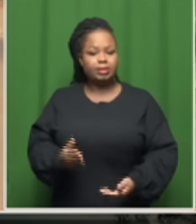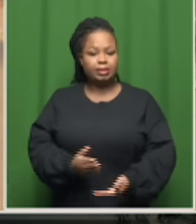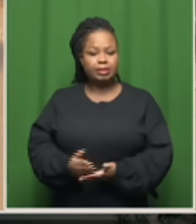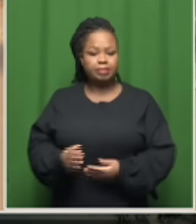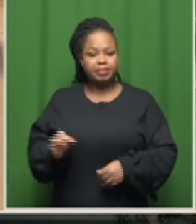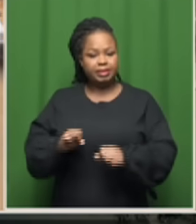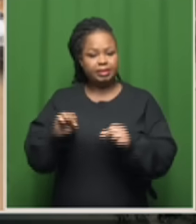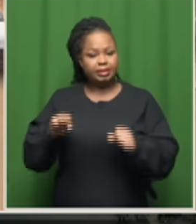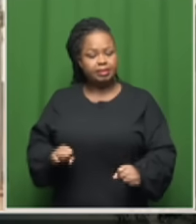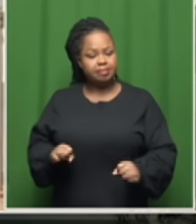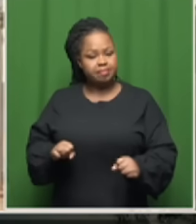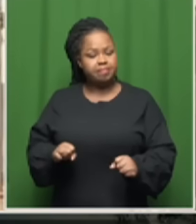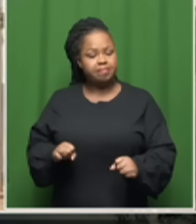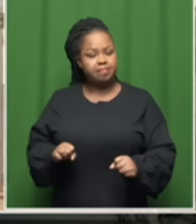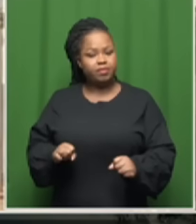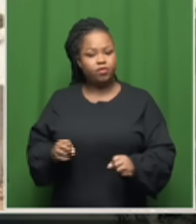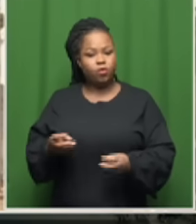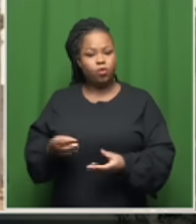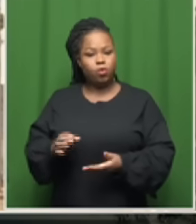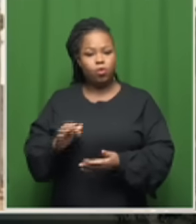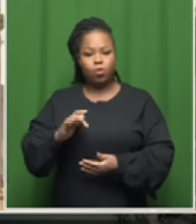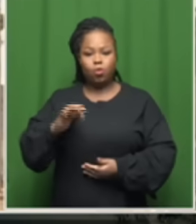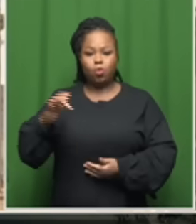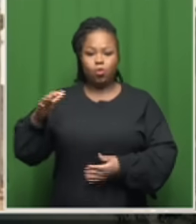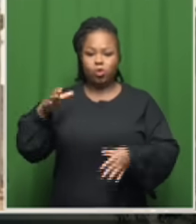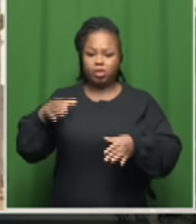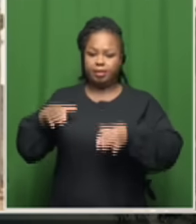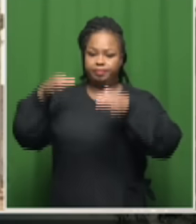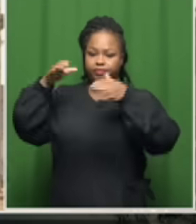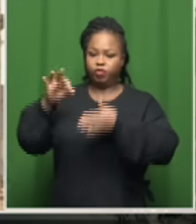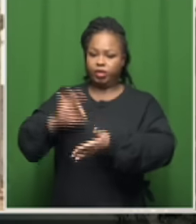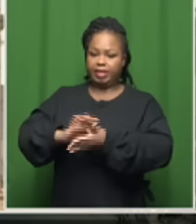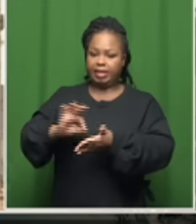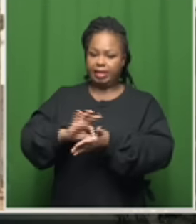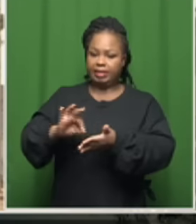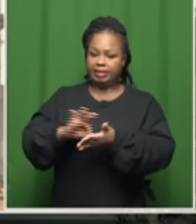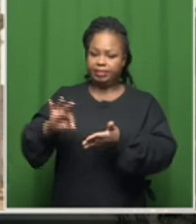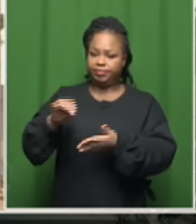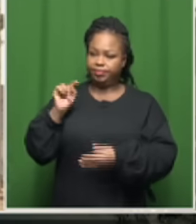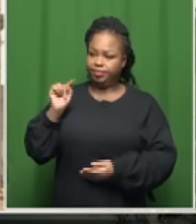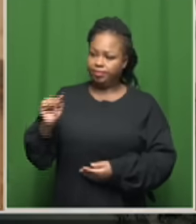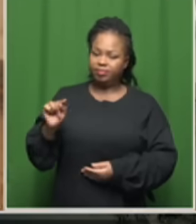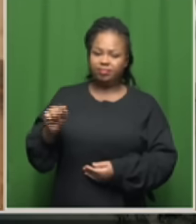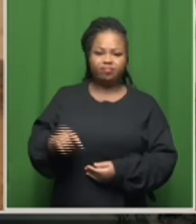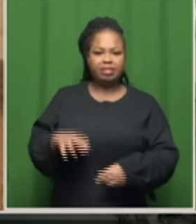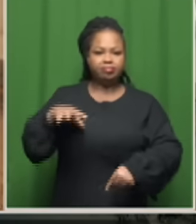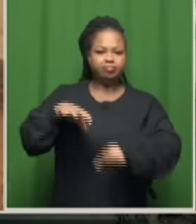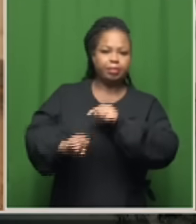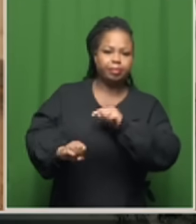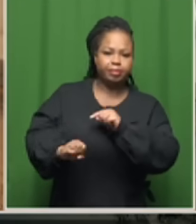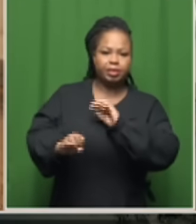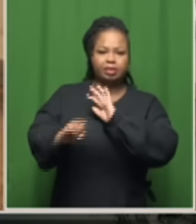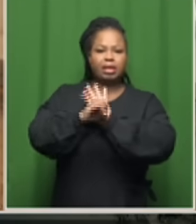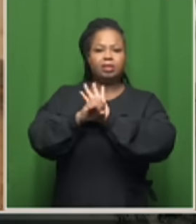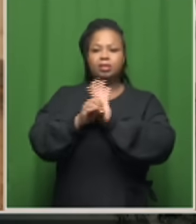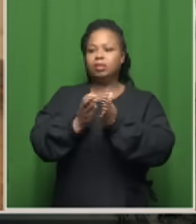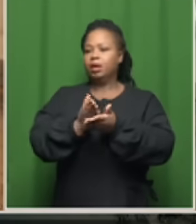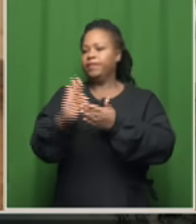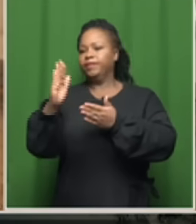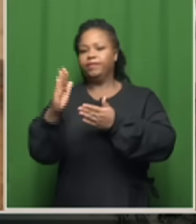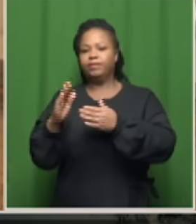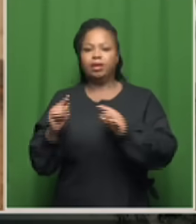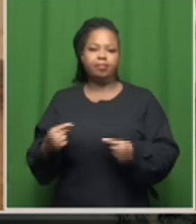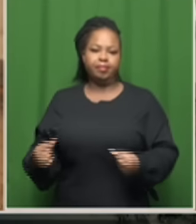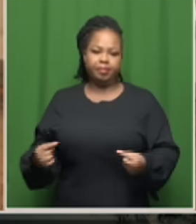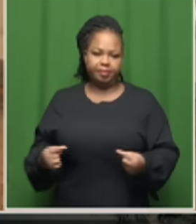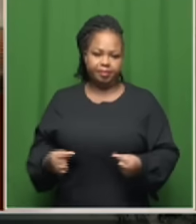the filtration system or the biodegradable system that are there, they are unable to actually remove them. Then